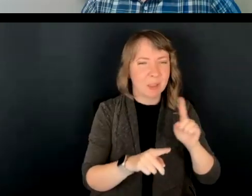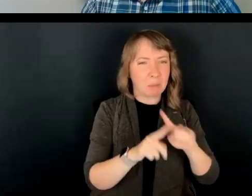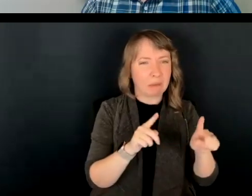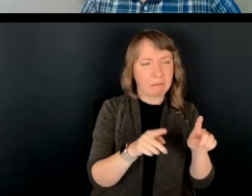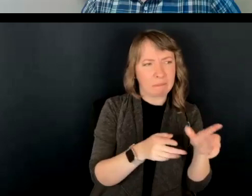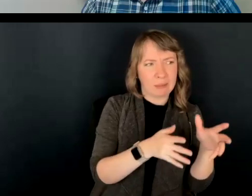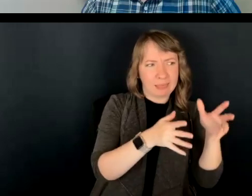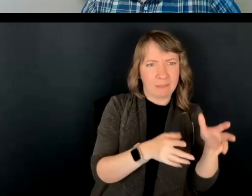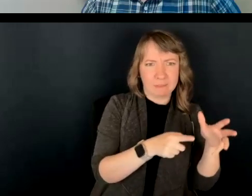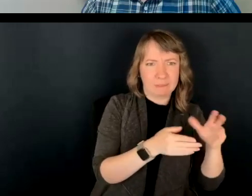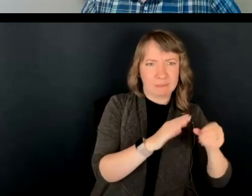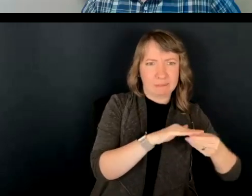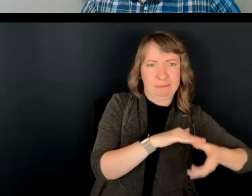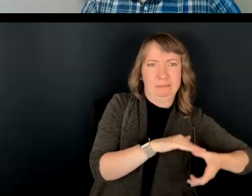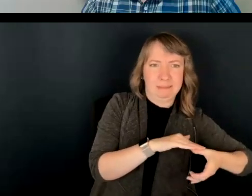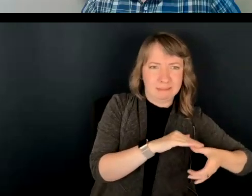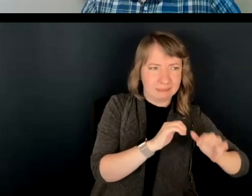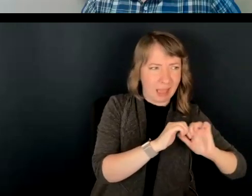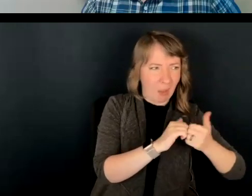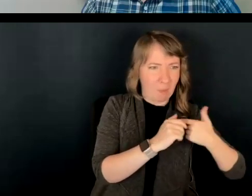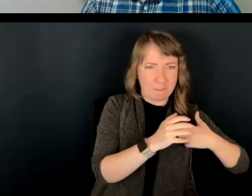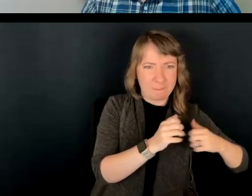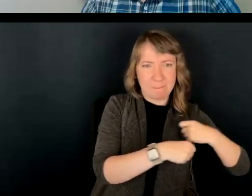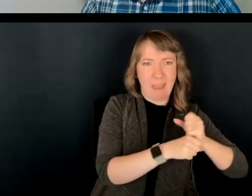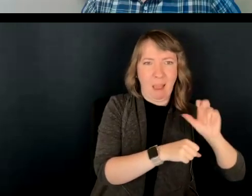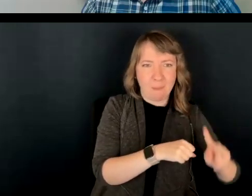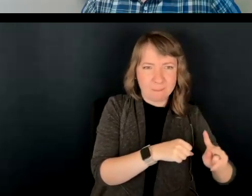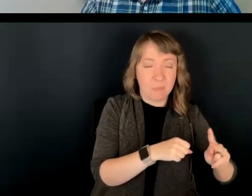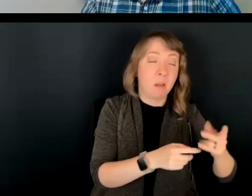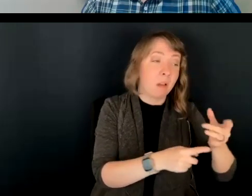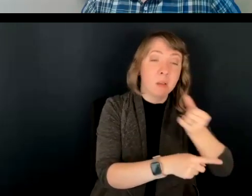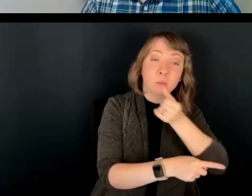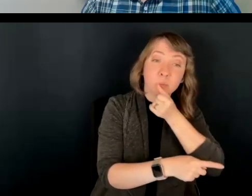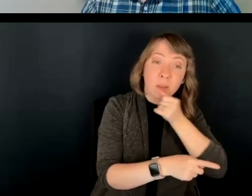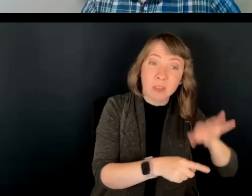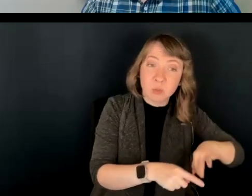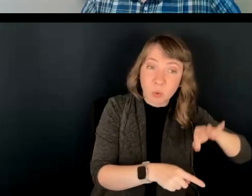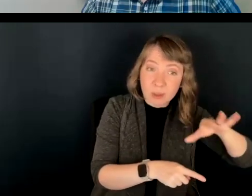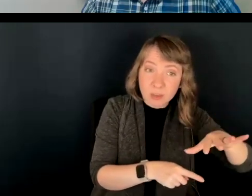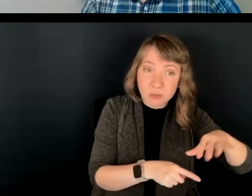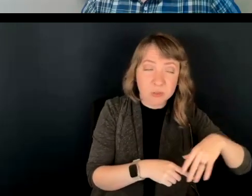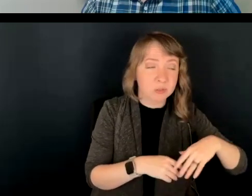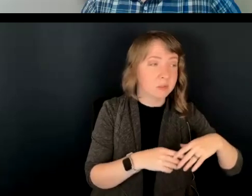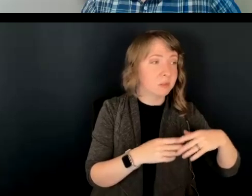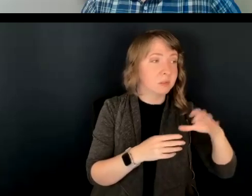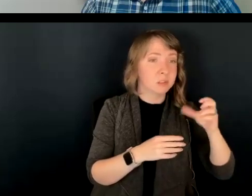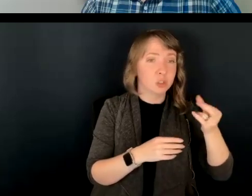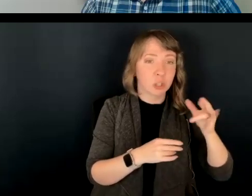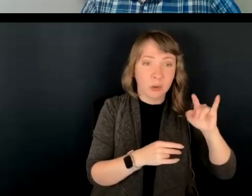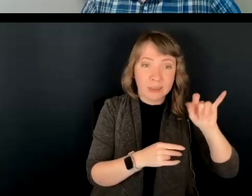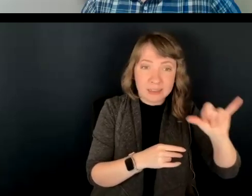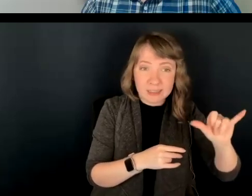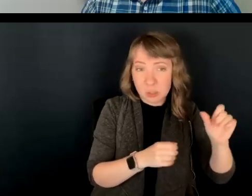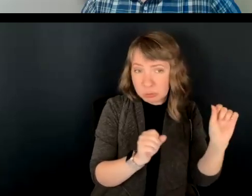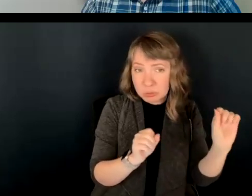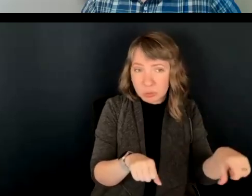that? And so it could be through private donations, and philanthropy, certainly, but,